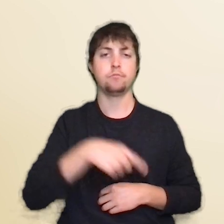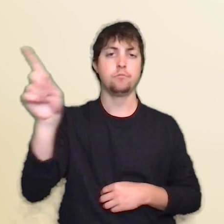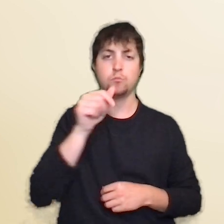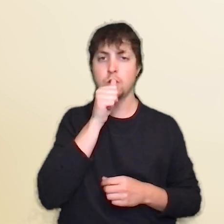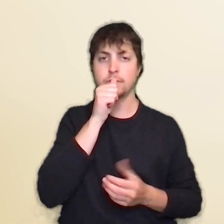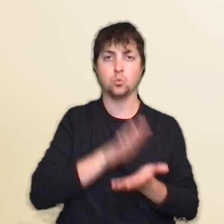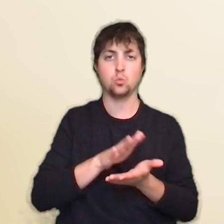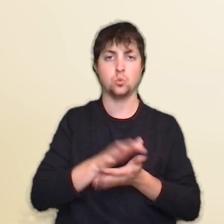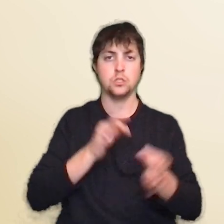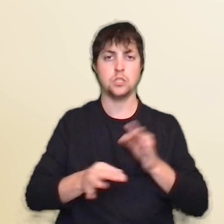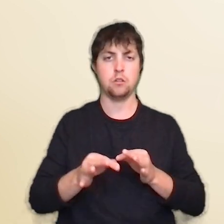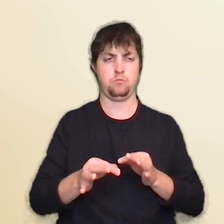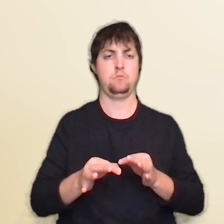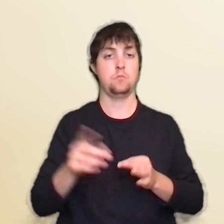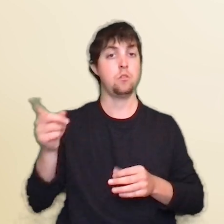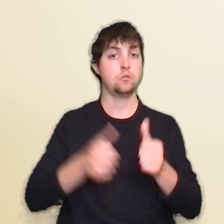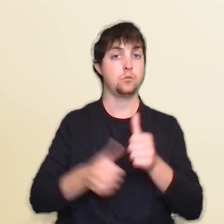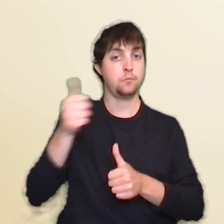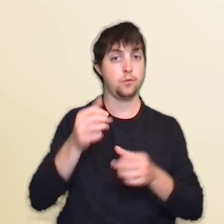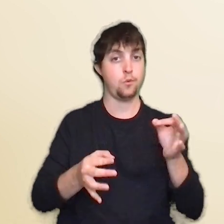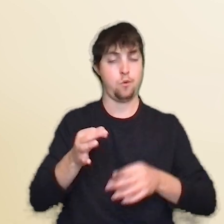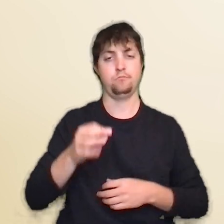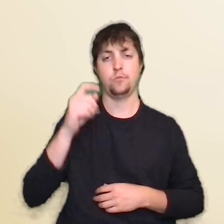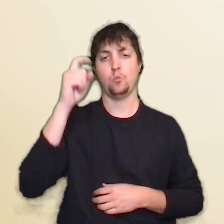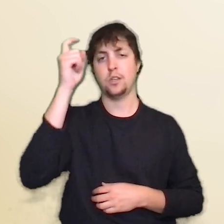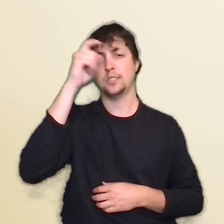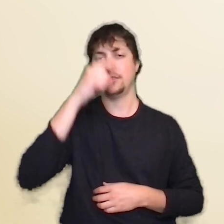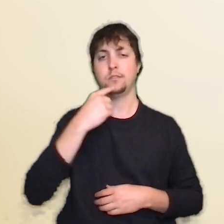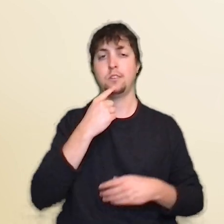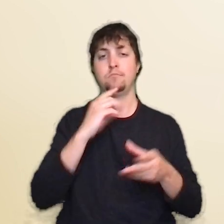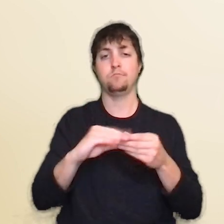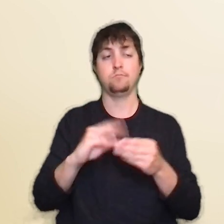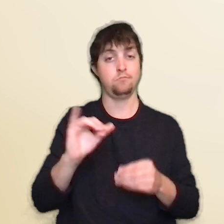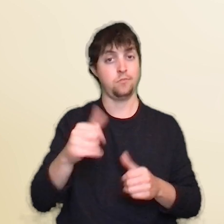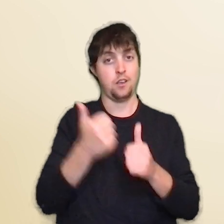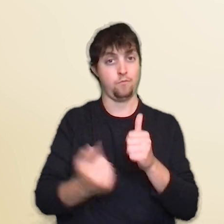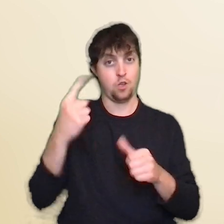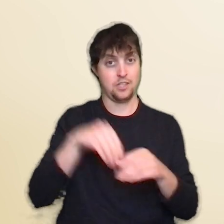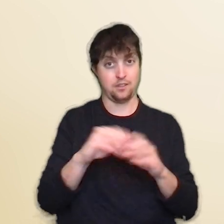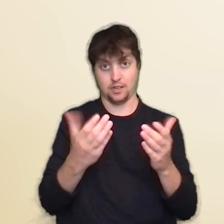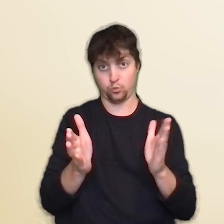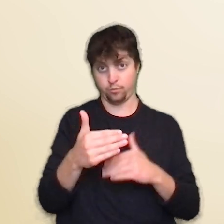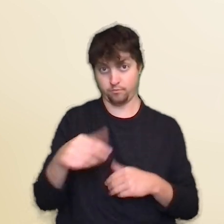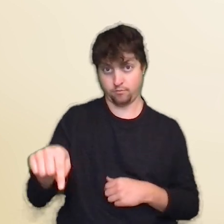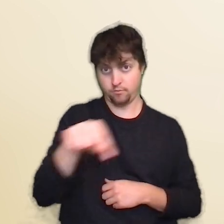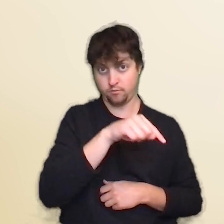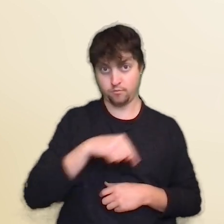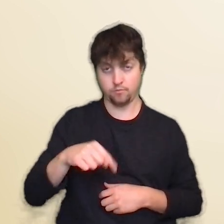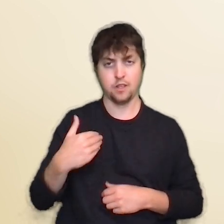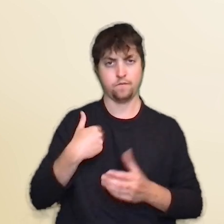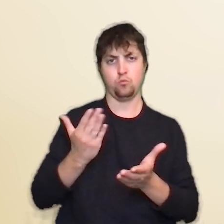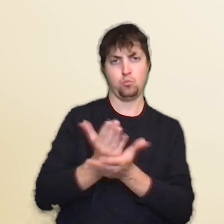go to a private school instead. And again, the Supreme Court wisely said that everybody